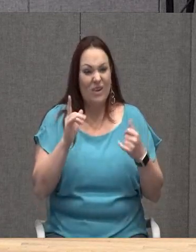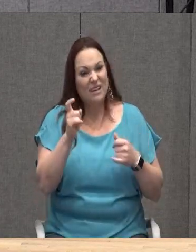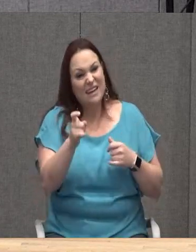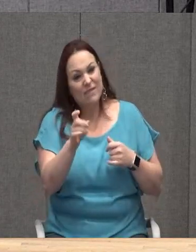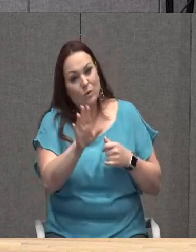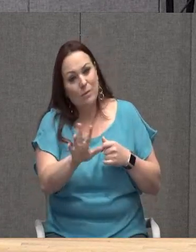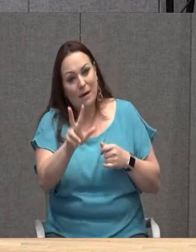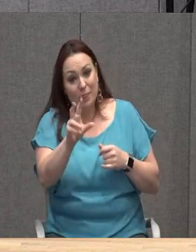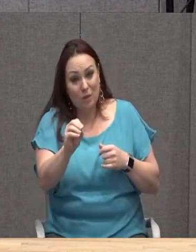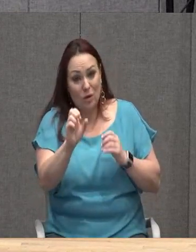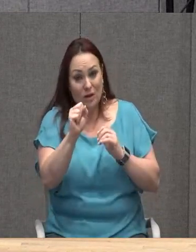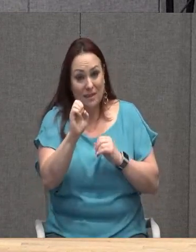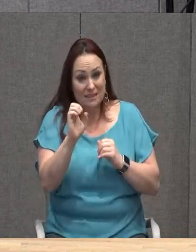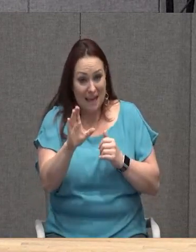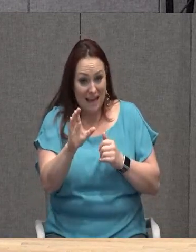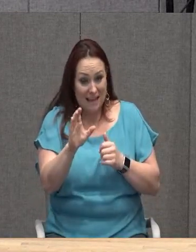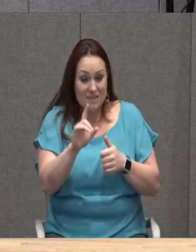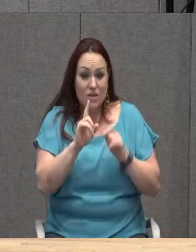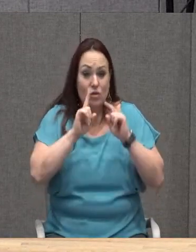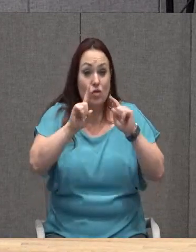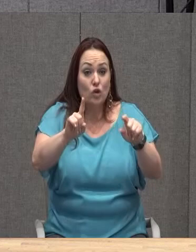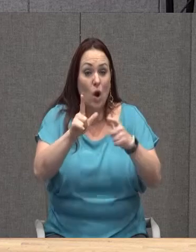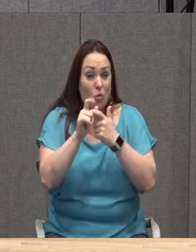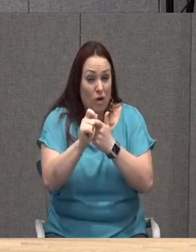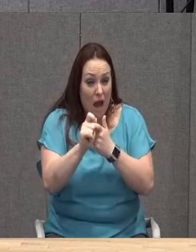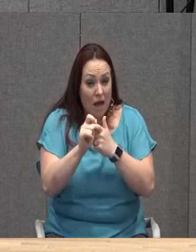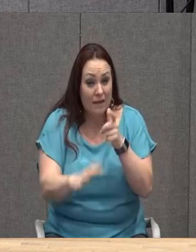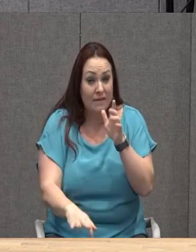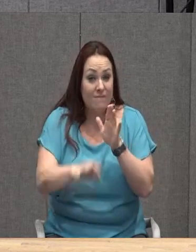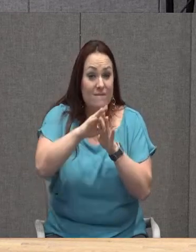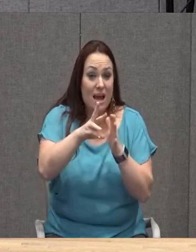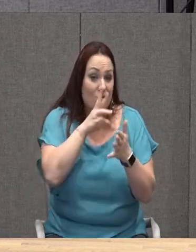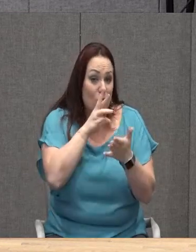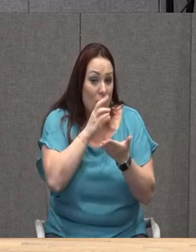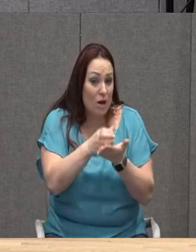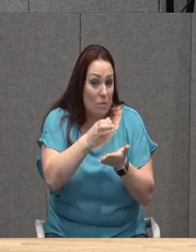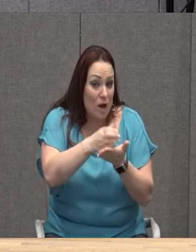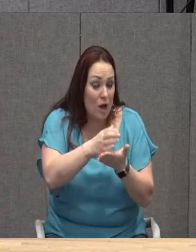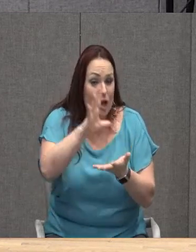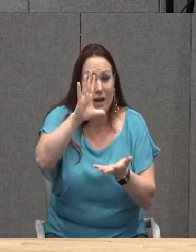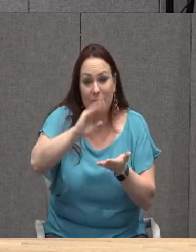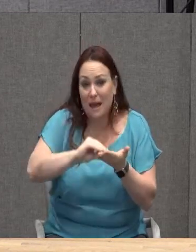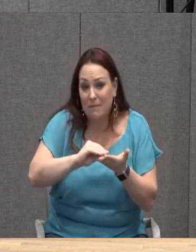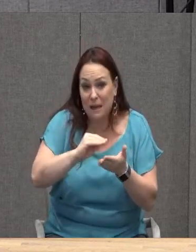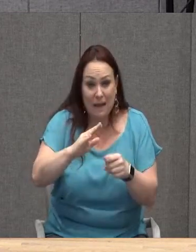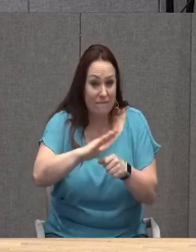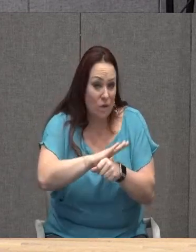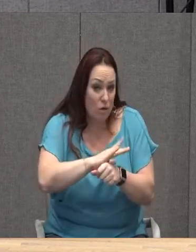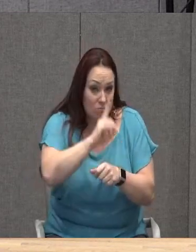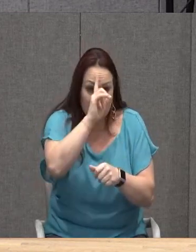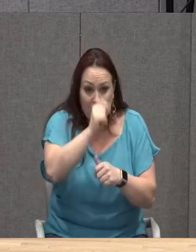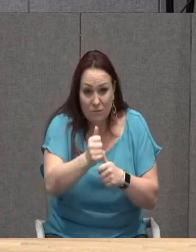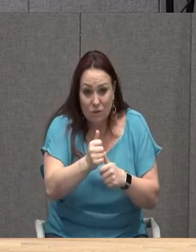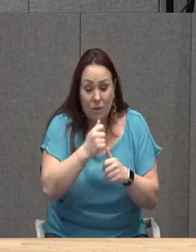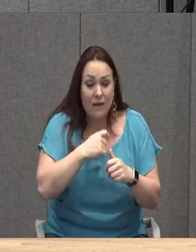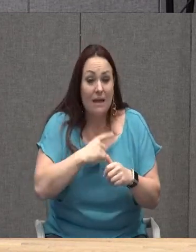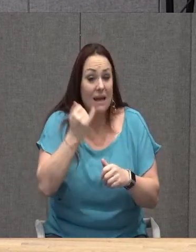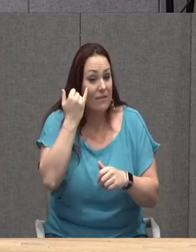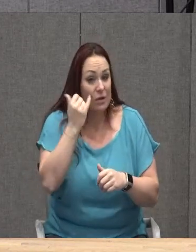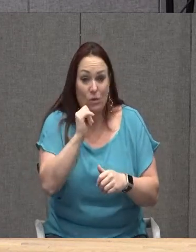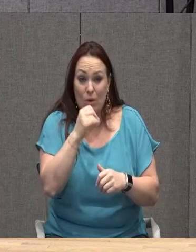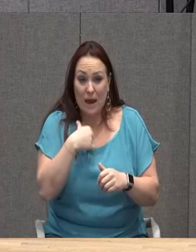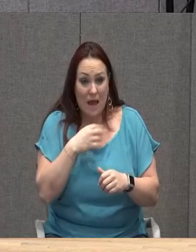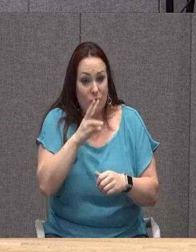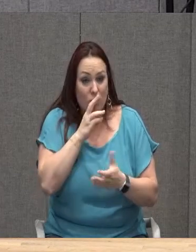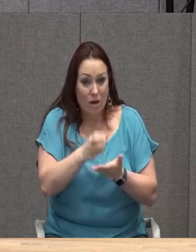30 seconds to find a water bottle. It could be almost empty. It could be full. If you don't have water bottles at home, you